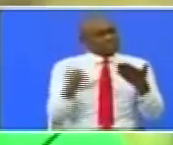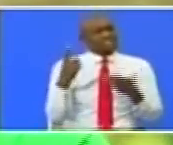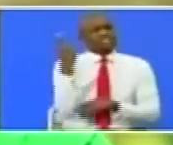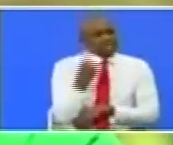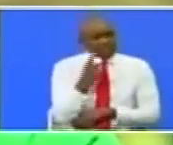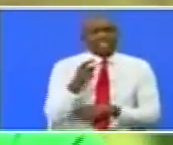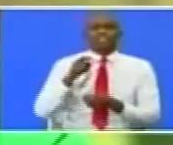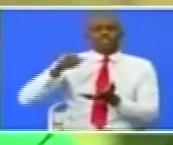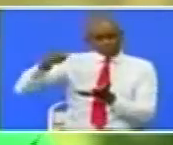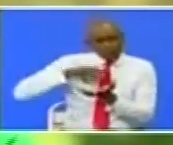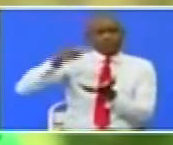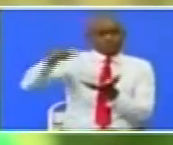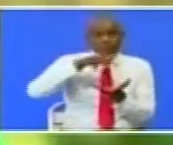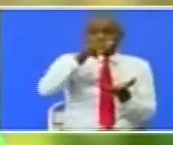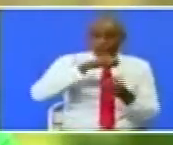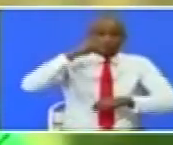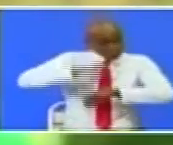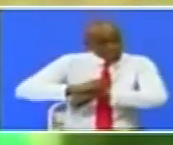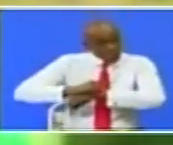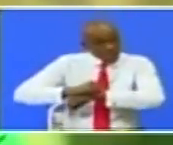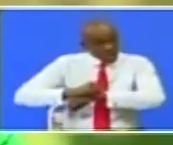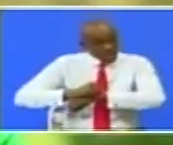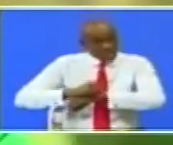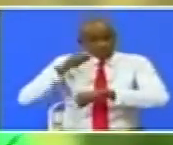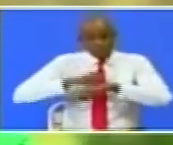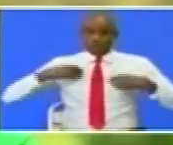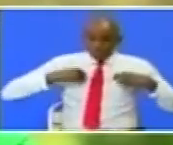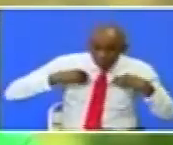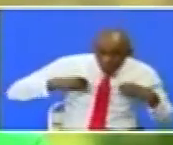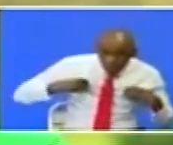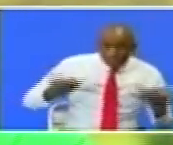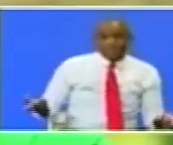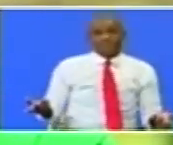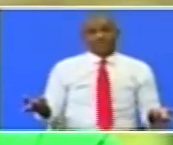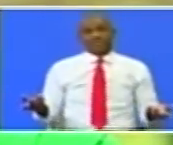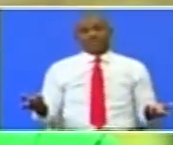shopping for the school. The school uniform,